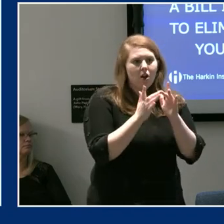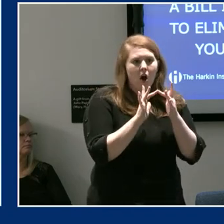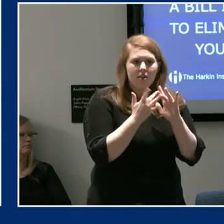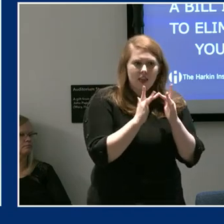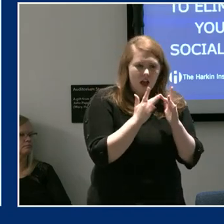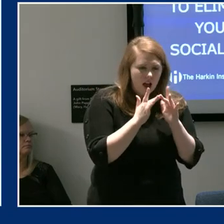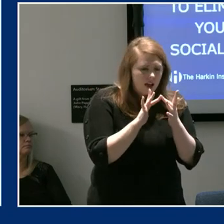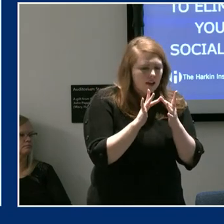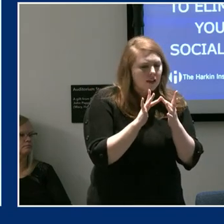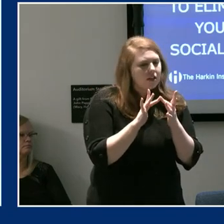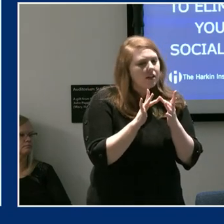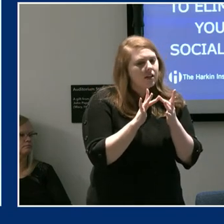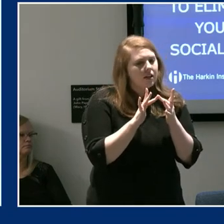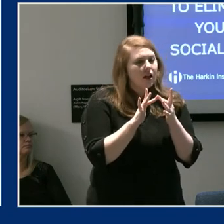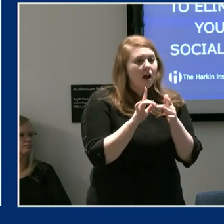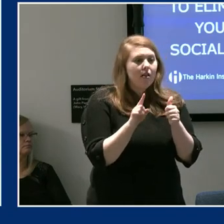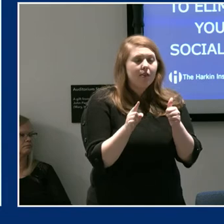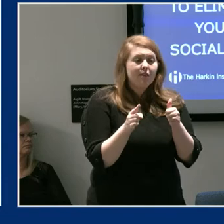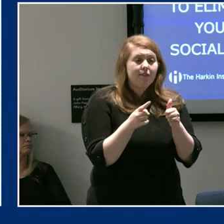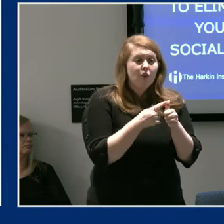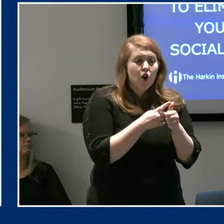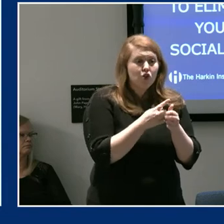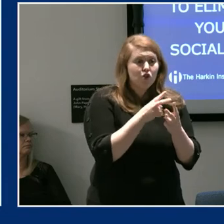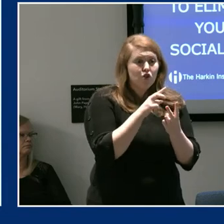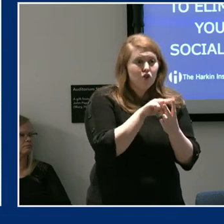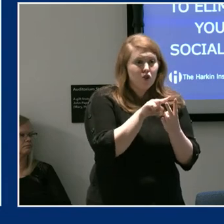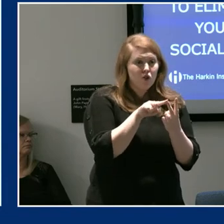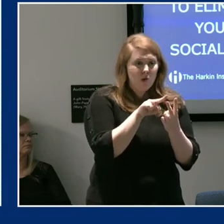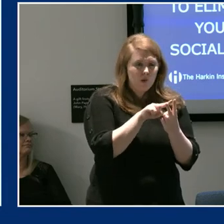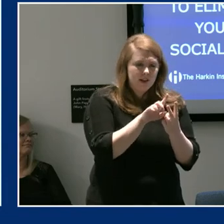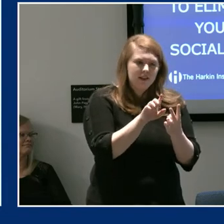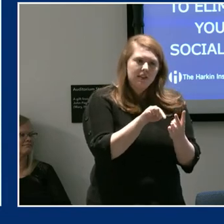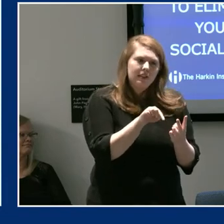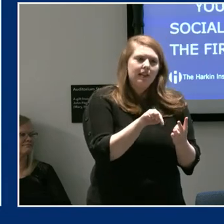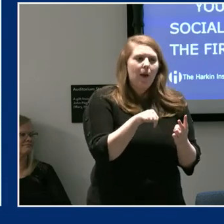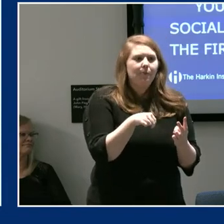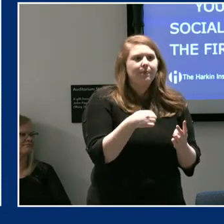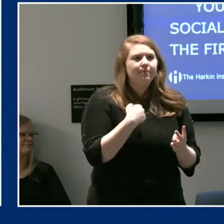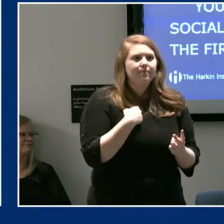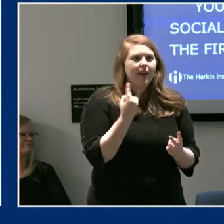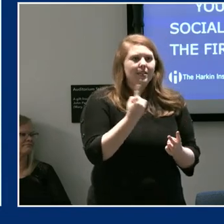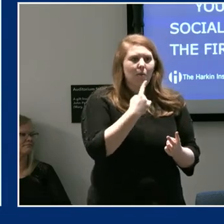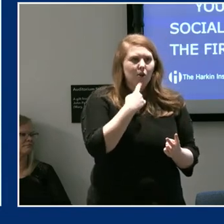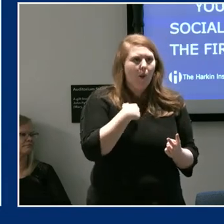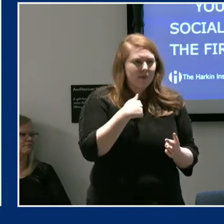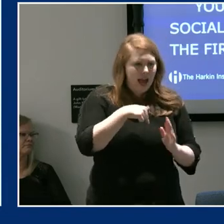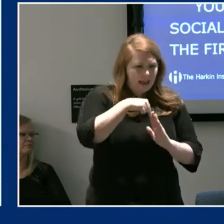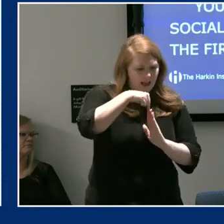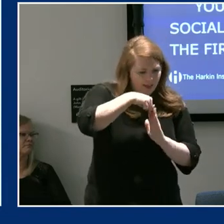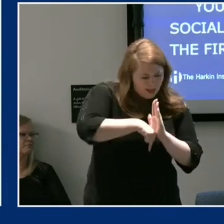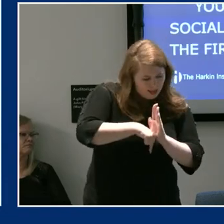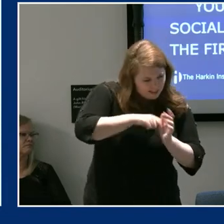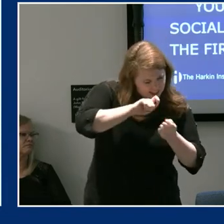The first two stages, now this is going to get, I was accused of talking in the weeds. Can you